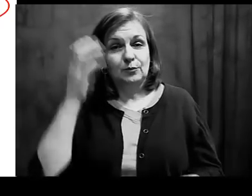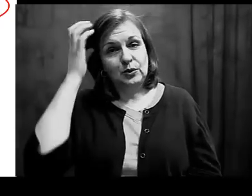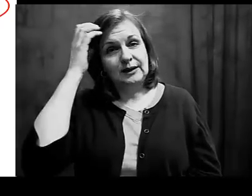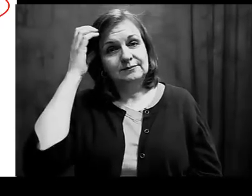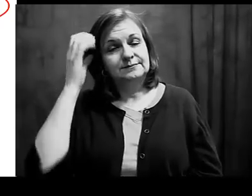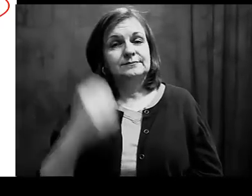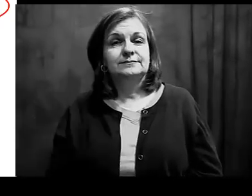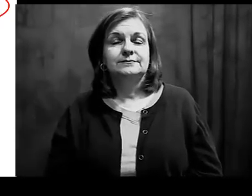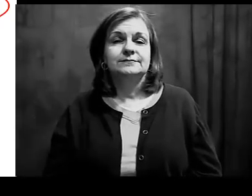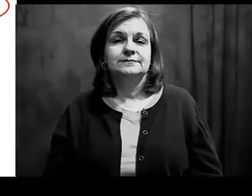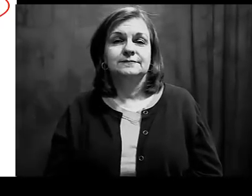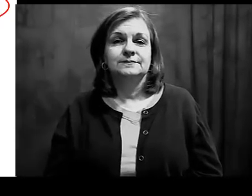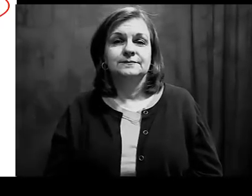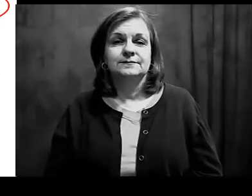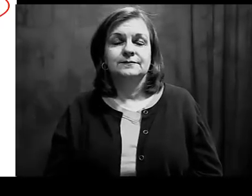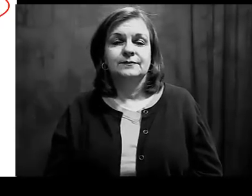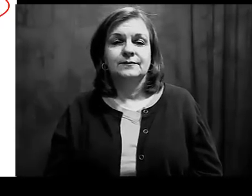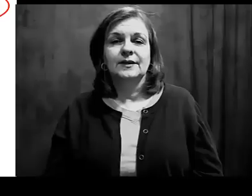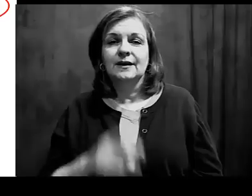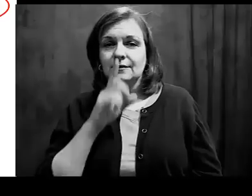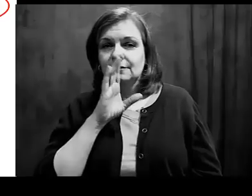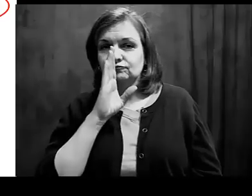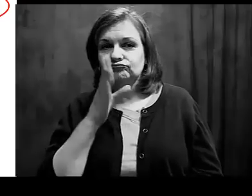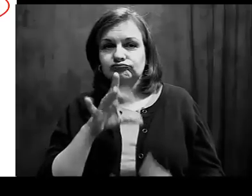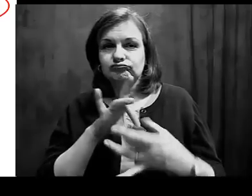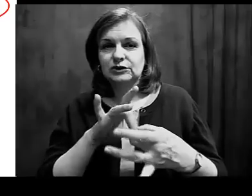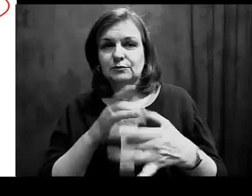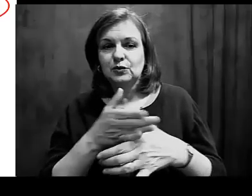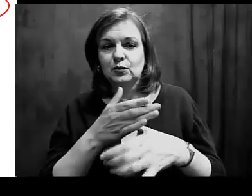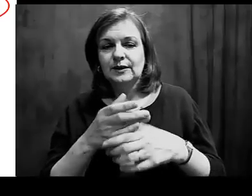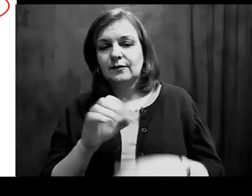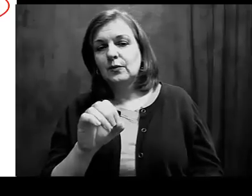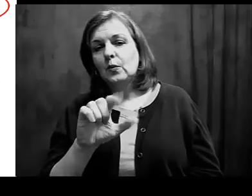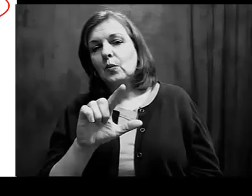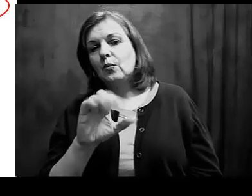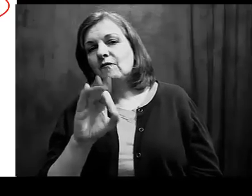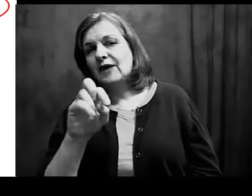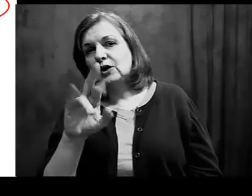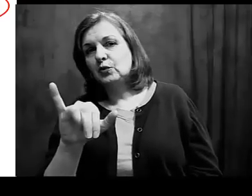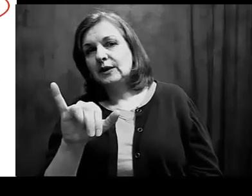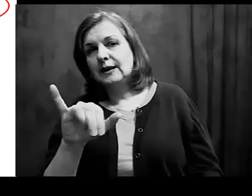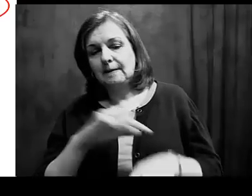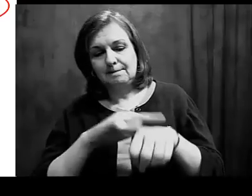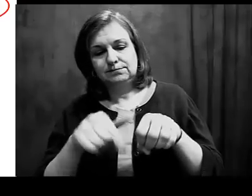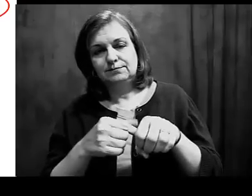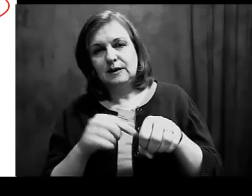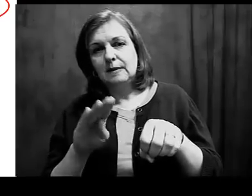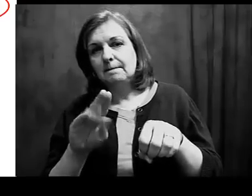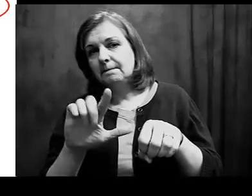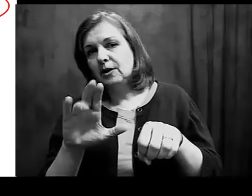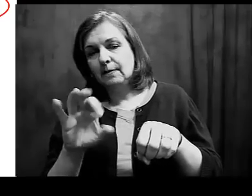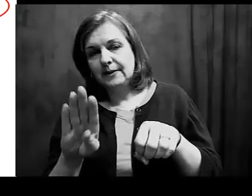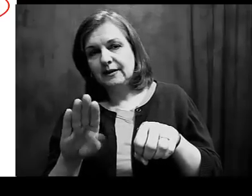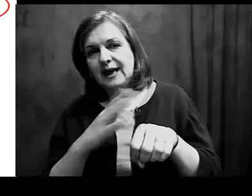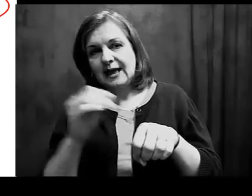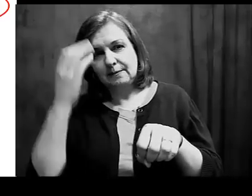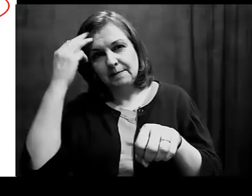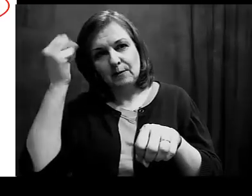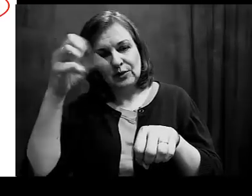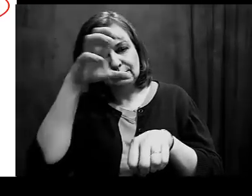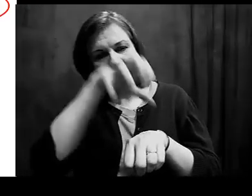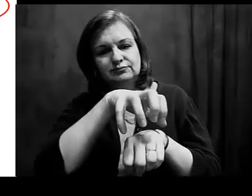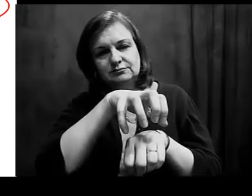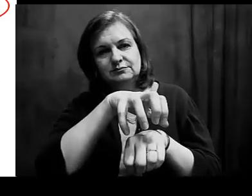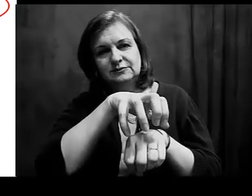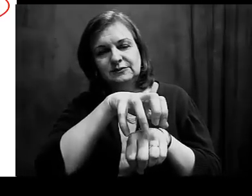of your brain. There is literally a direct connection between your olfactory bulb and your memories. So that's why when you smell something